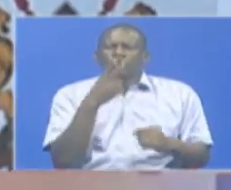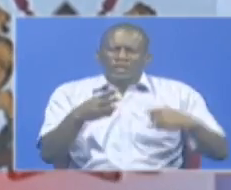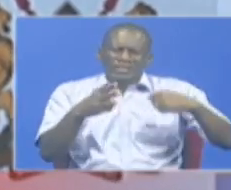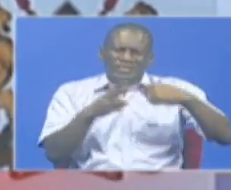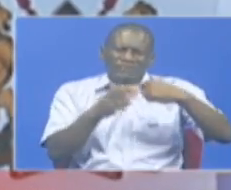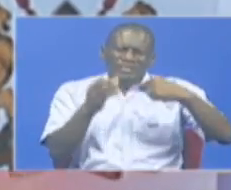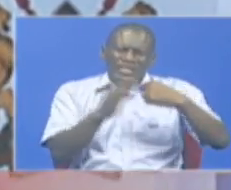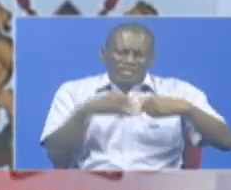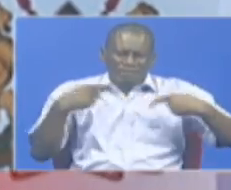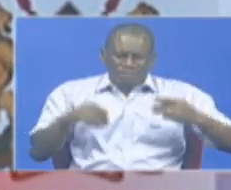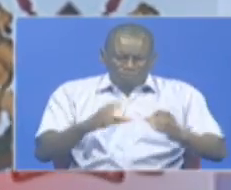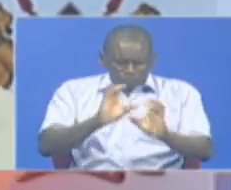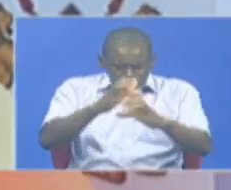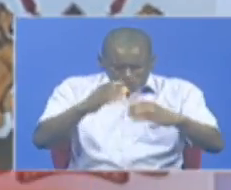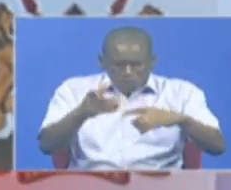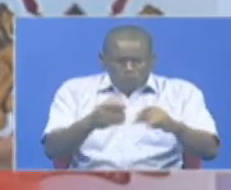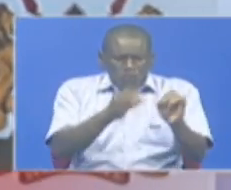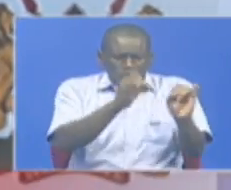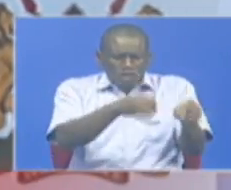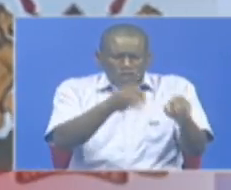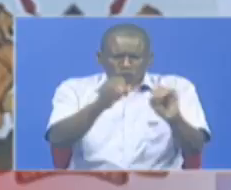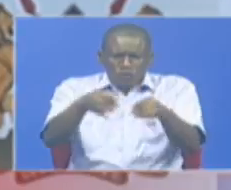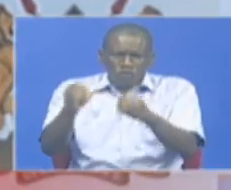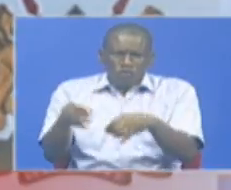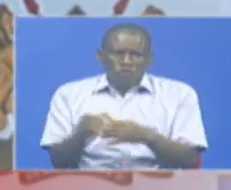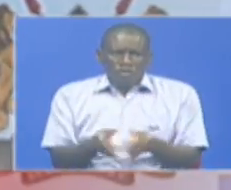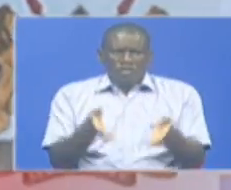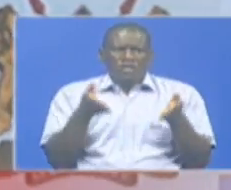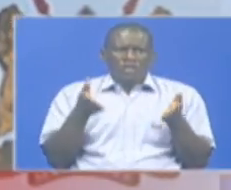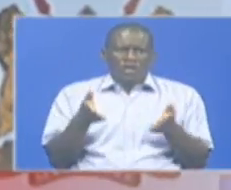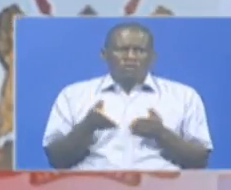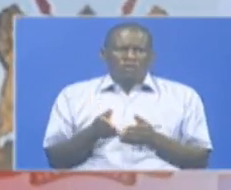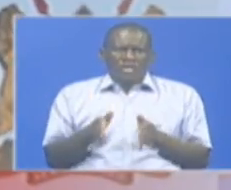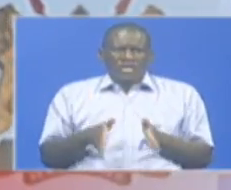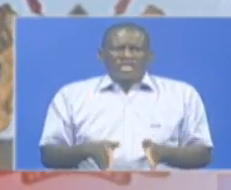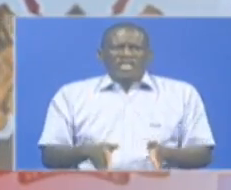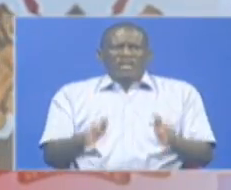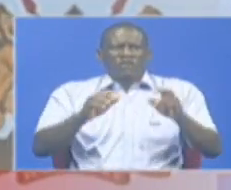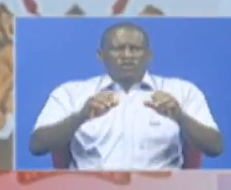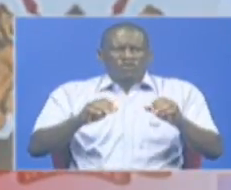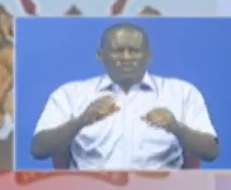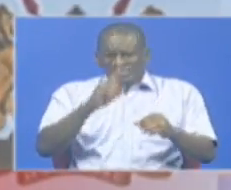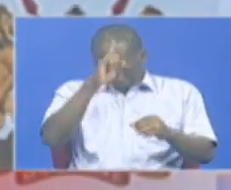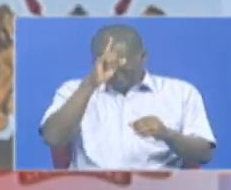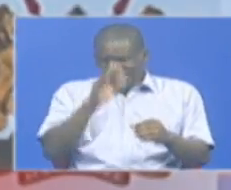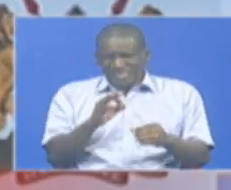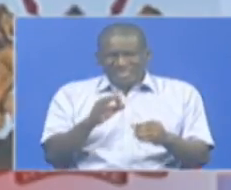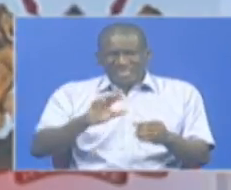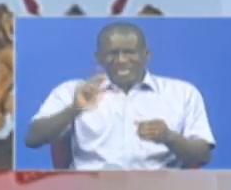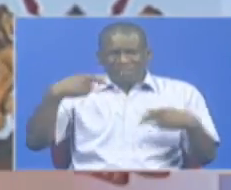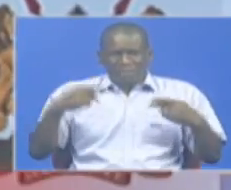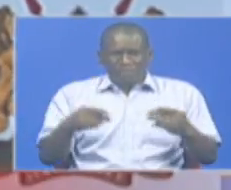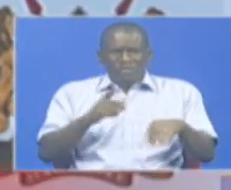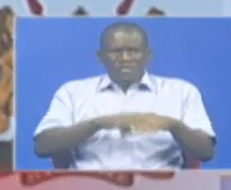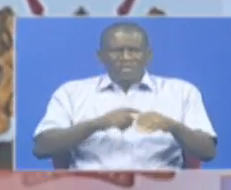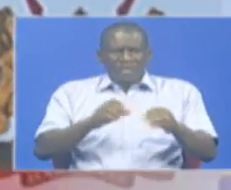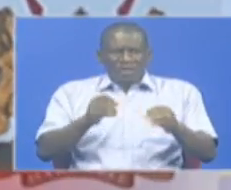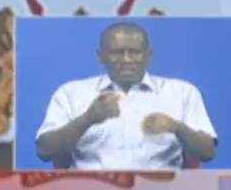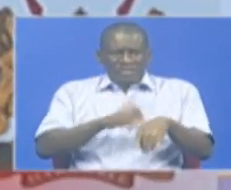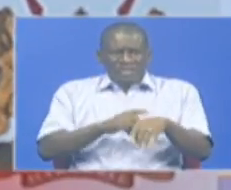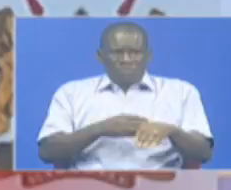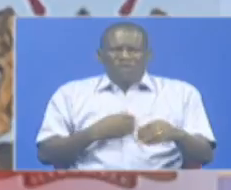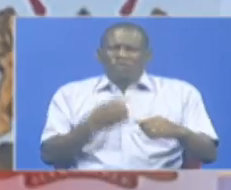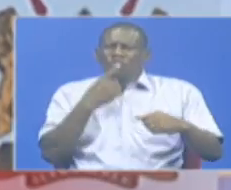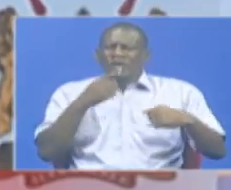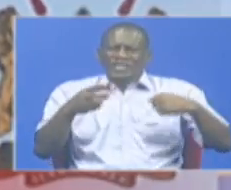5,278 samples from individuals. Now, in terms of severity, fellow Kenyans, when we break down our